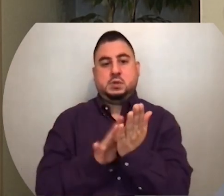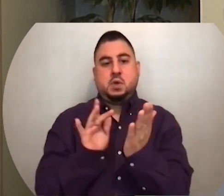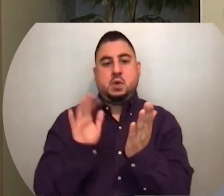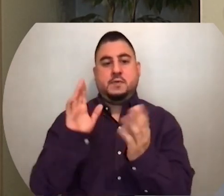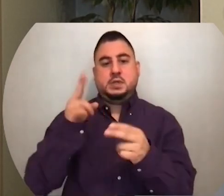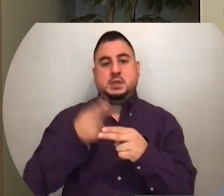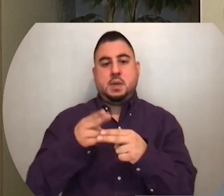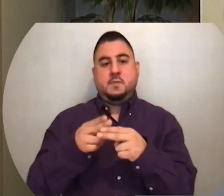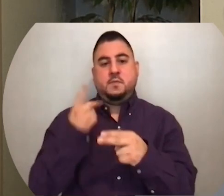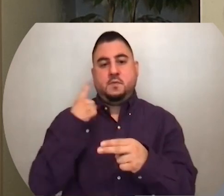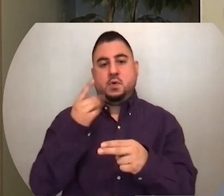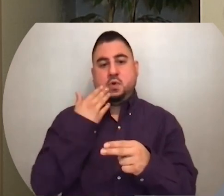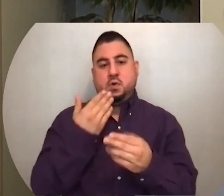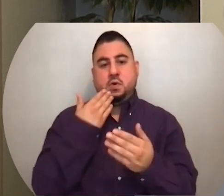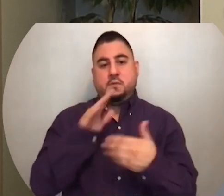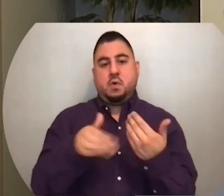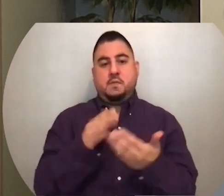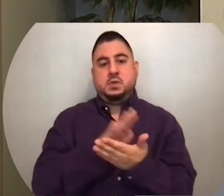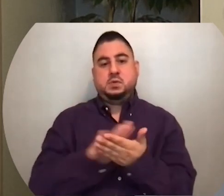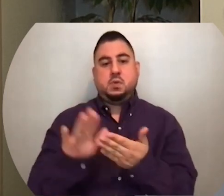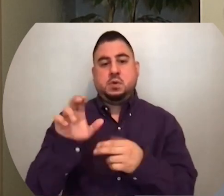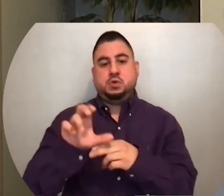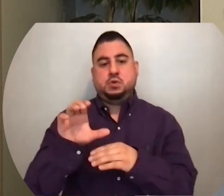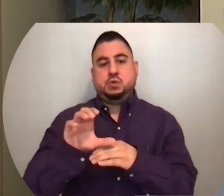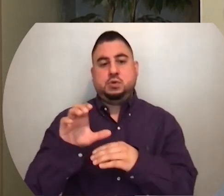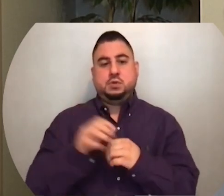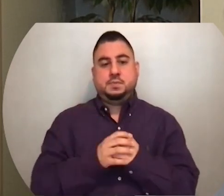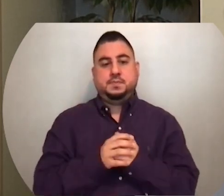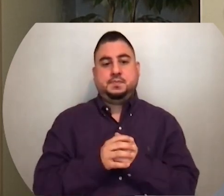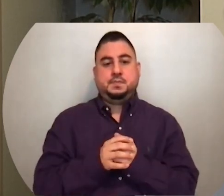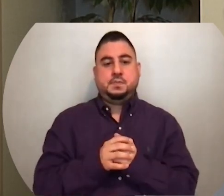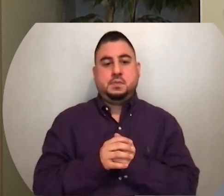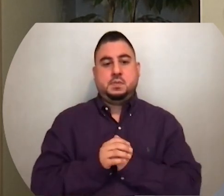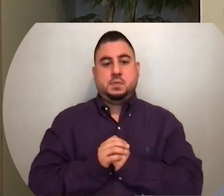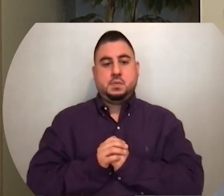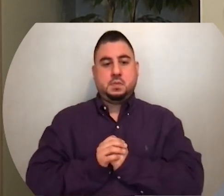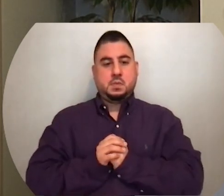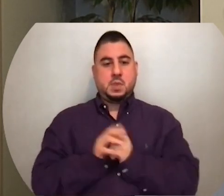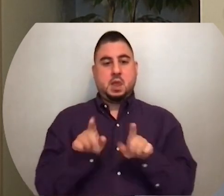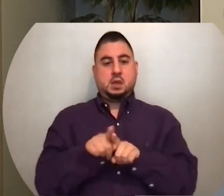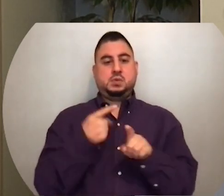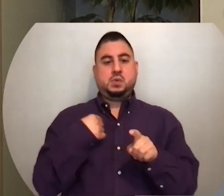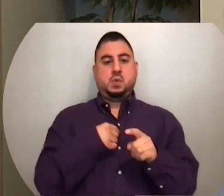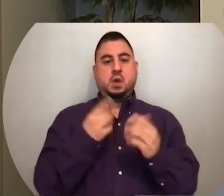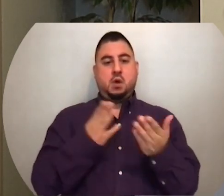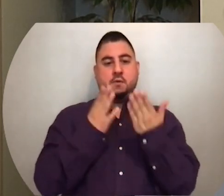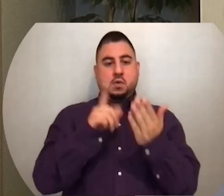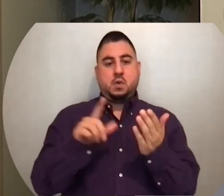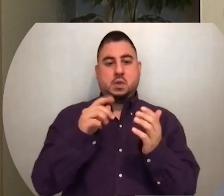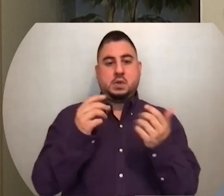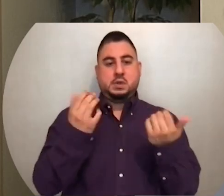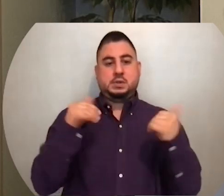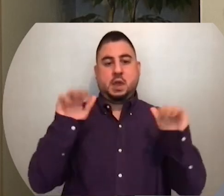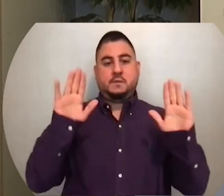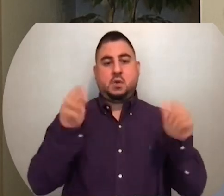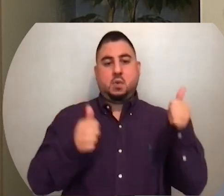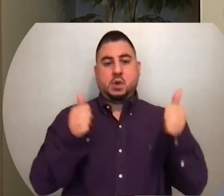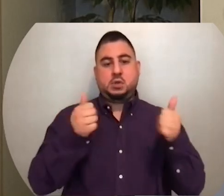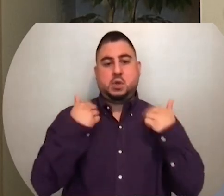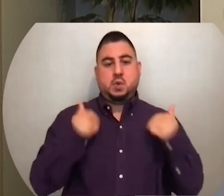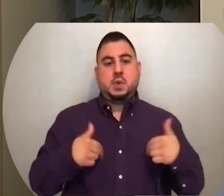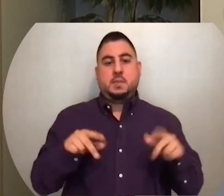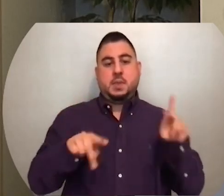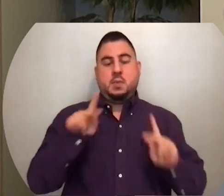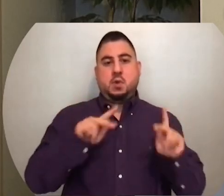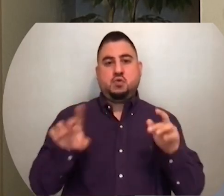and glory of his name, for our good and good of all his holy church. As we offer you, O Lord, the sacrifice by which the human